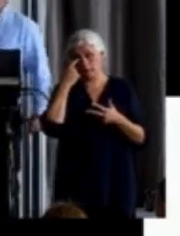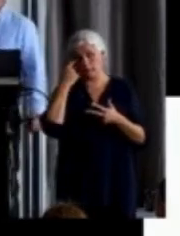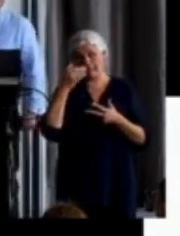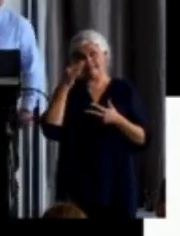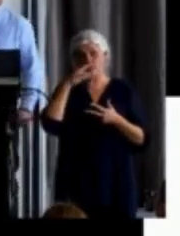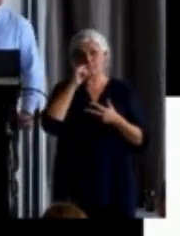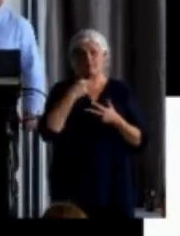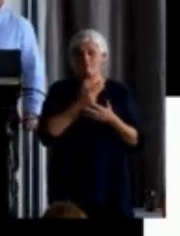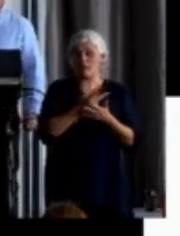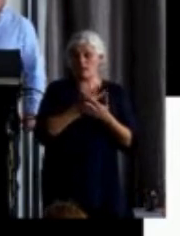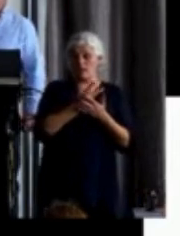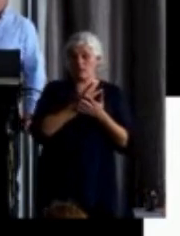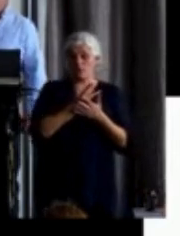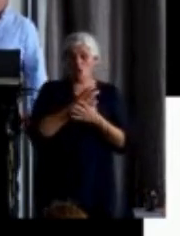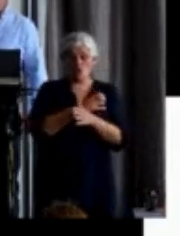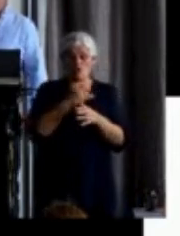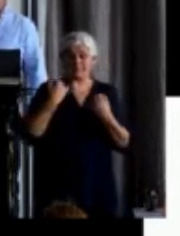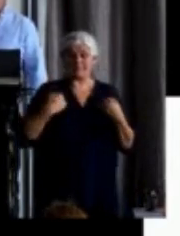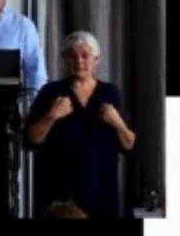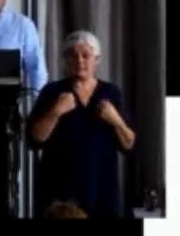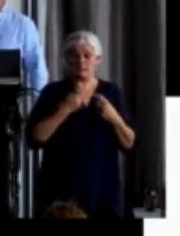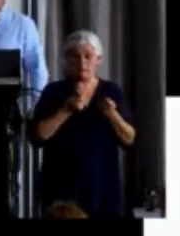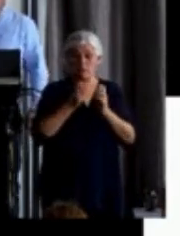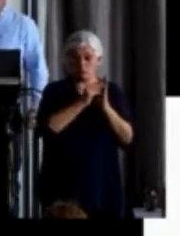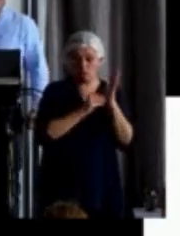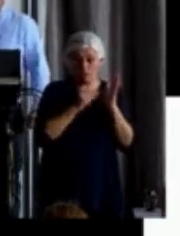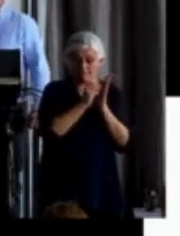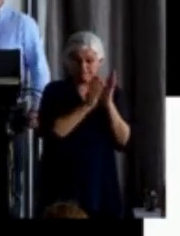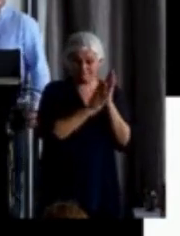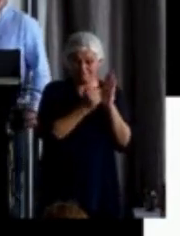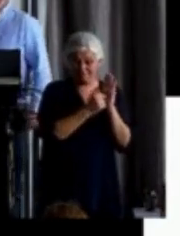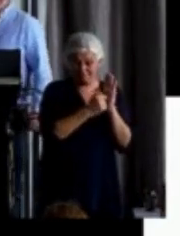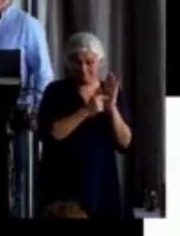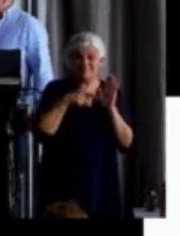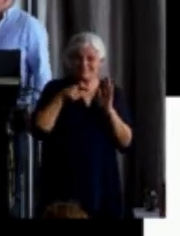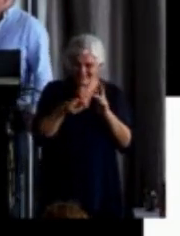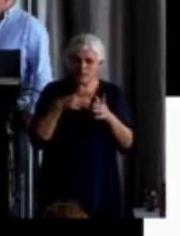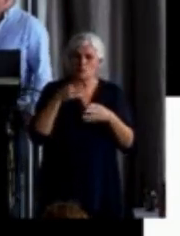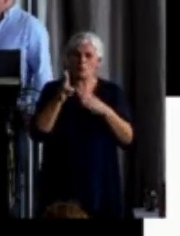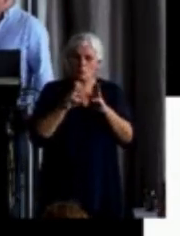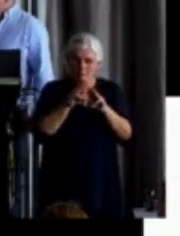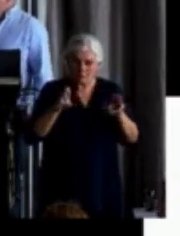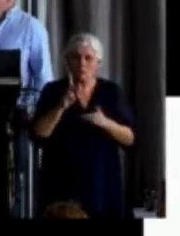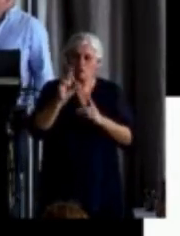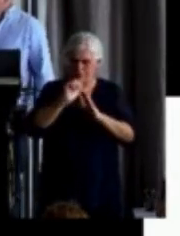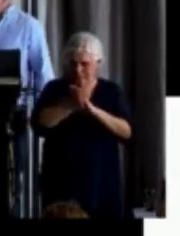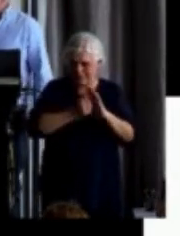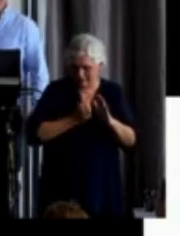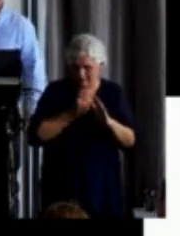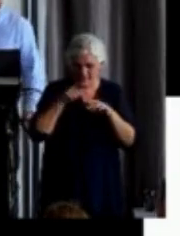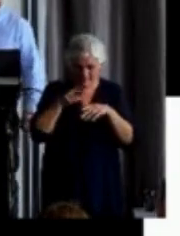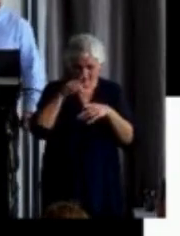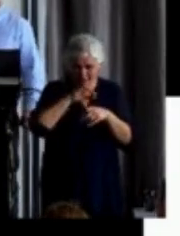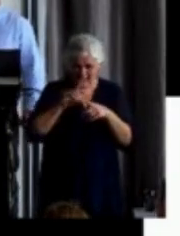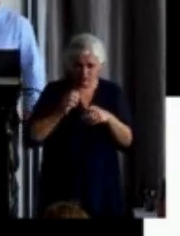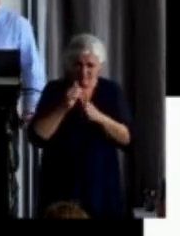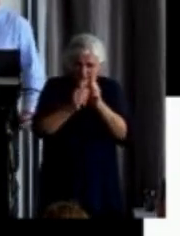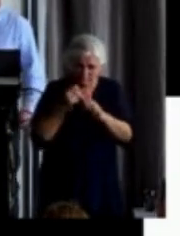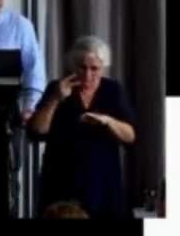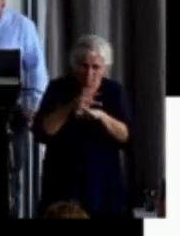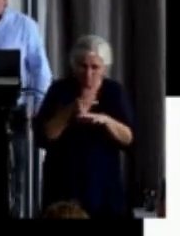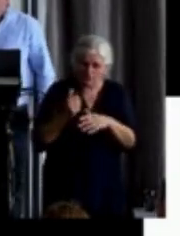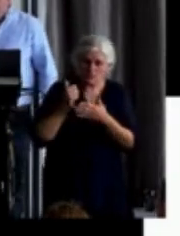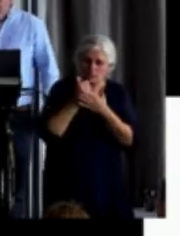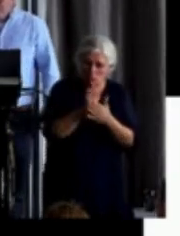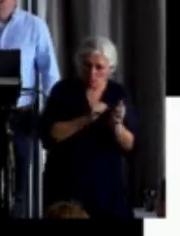had epilepsy under the Chronic Disease Management Programme, it would make, this is what people should be experiencing, these sort of interventions,